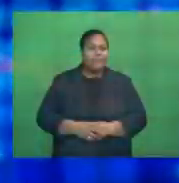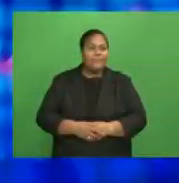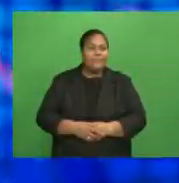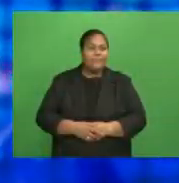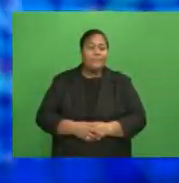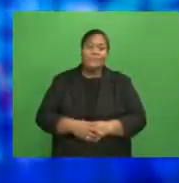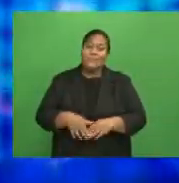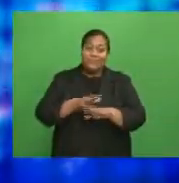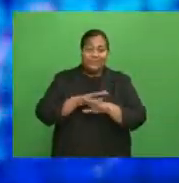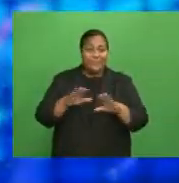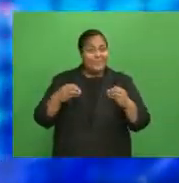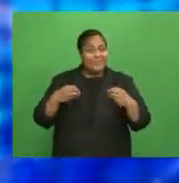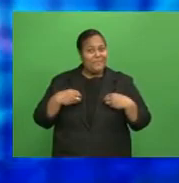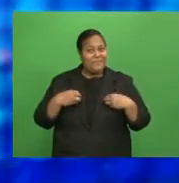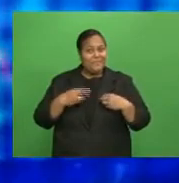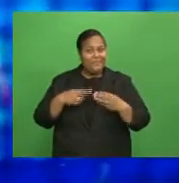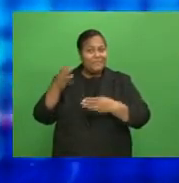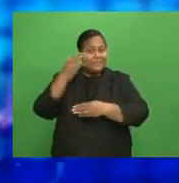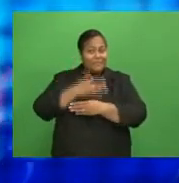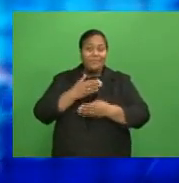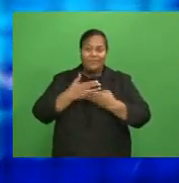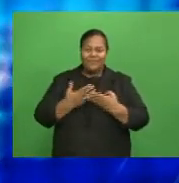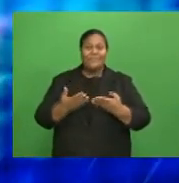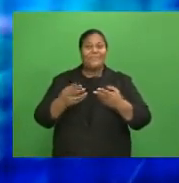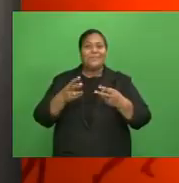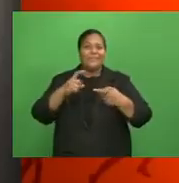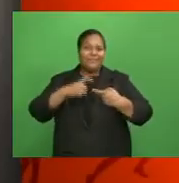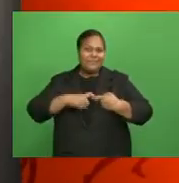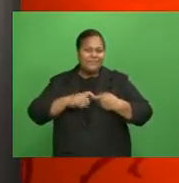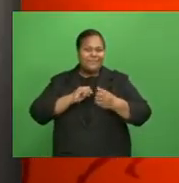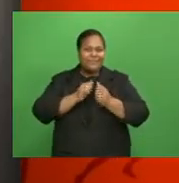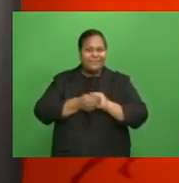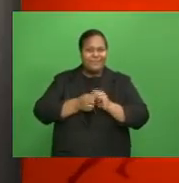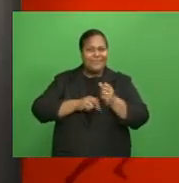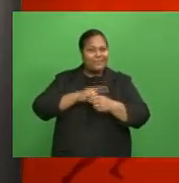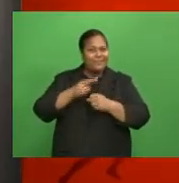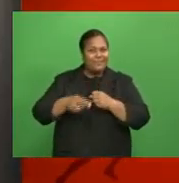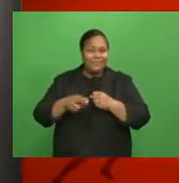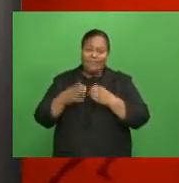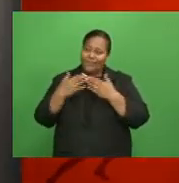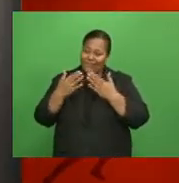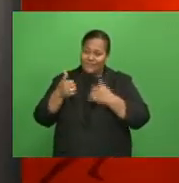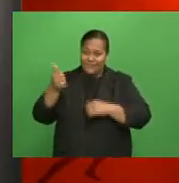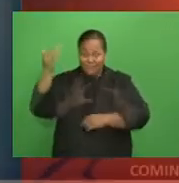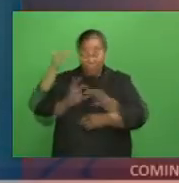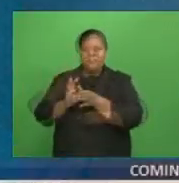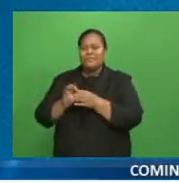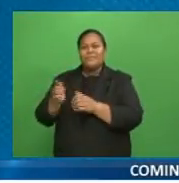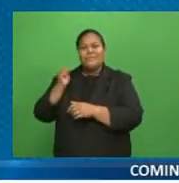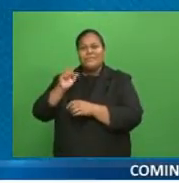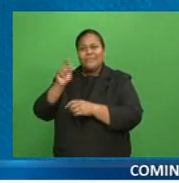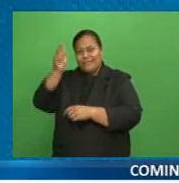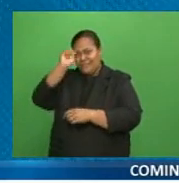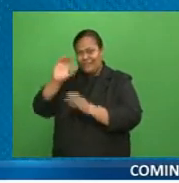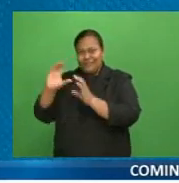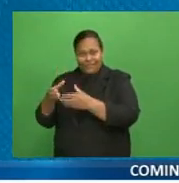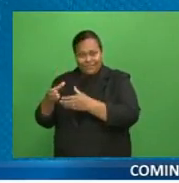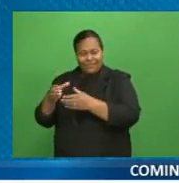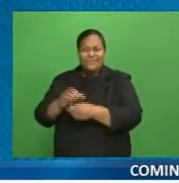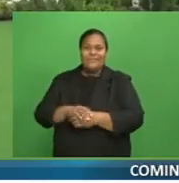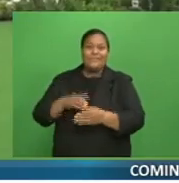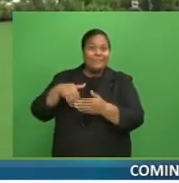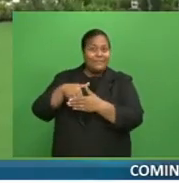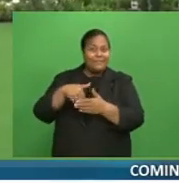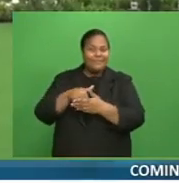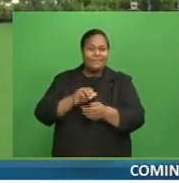That's it from Business Tonight. We now join Jamie with the latest in sports. Thank you, Whitney, and good evening in Sports Tonight. And plans in